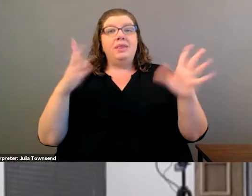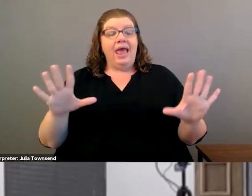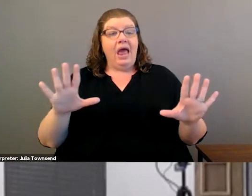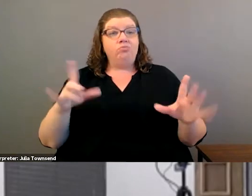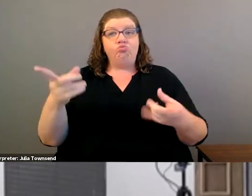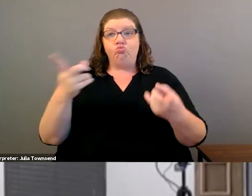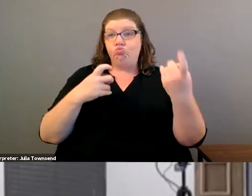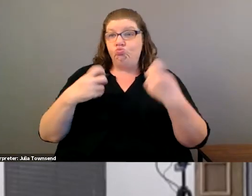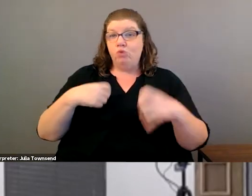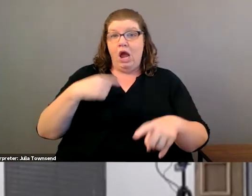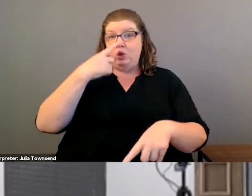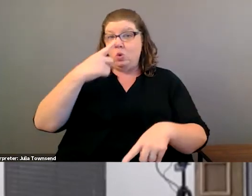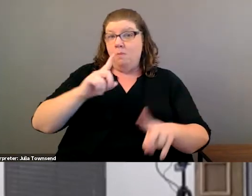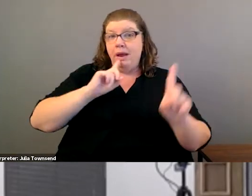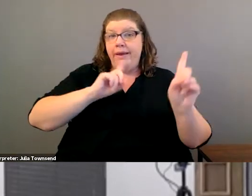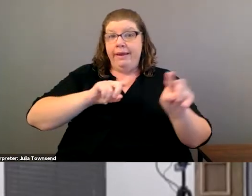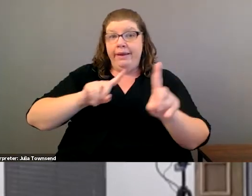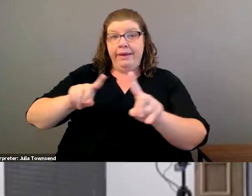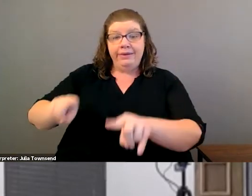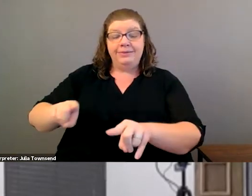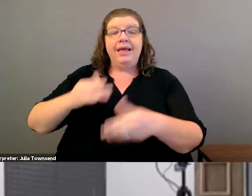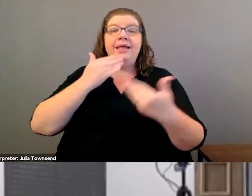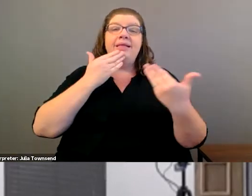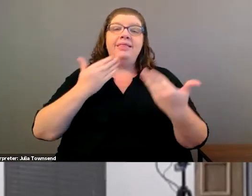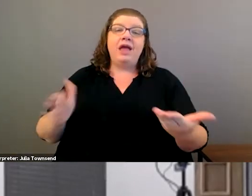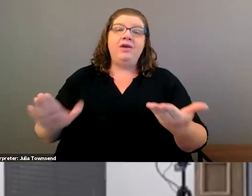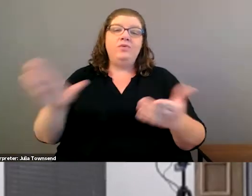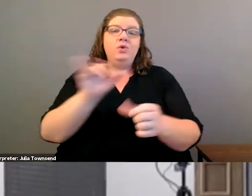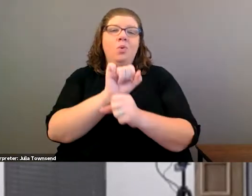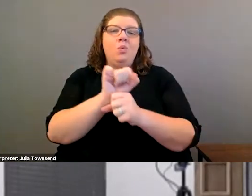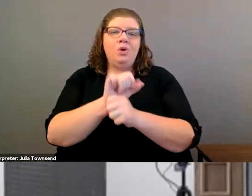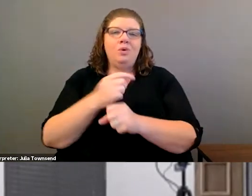any questions. And again, thank you for your work on this with us.